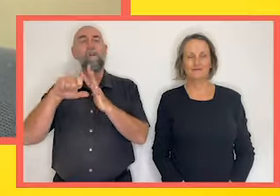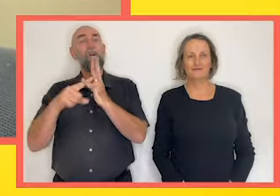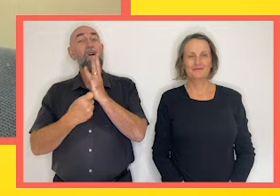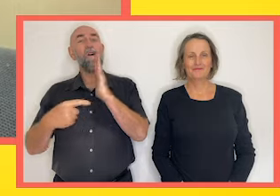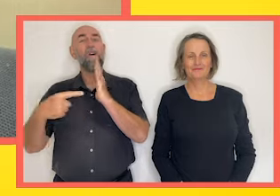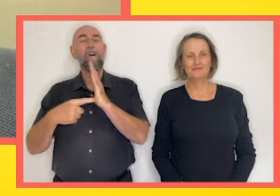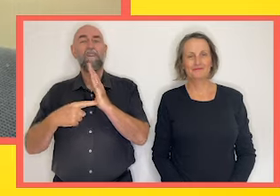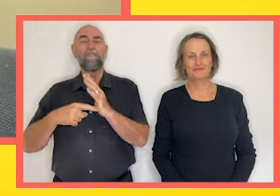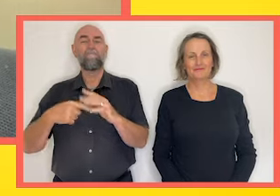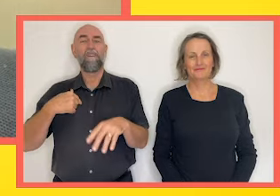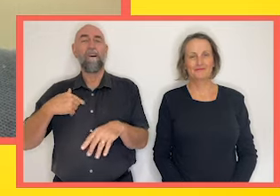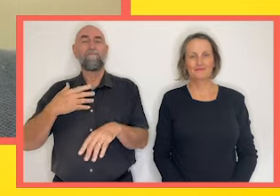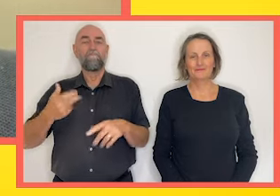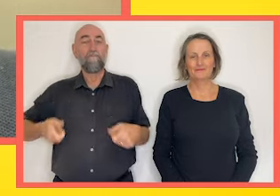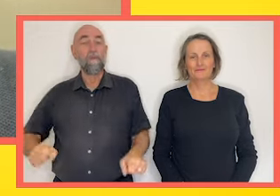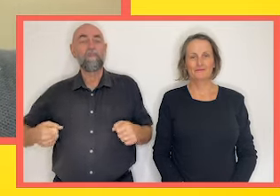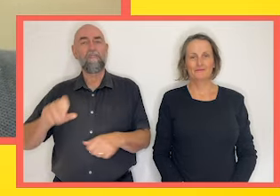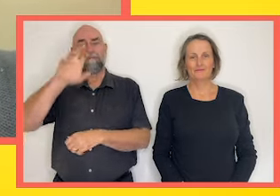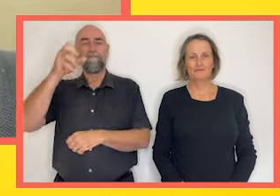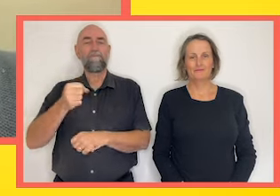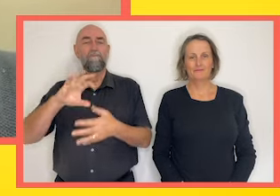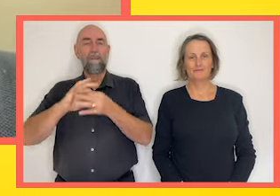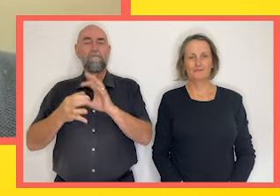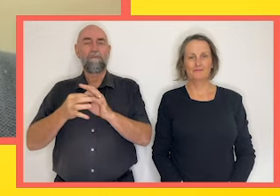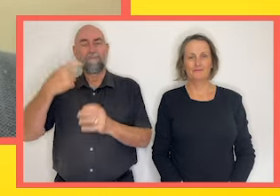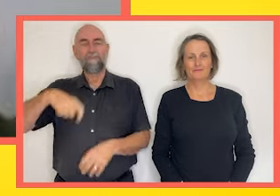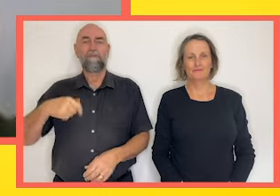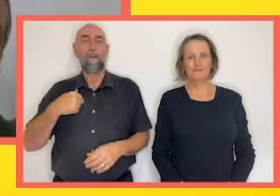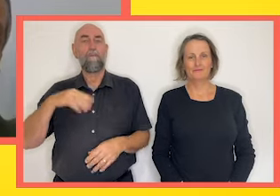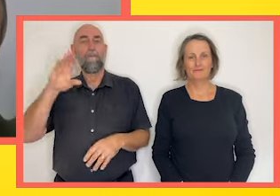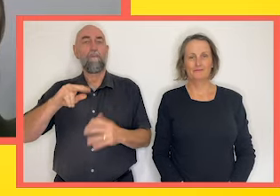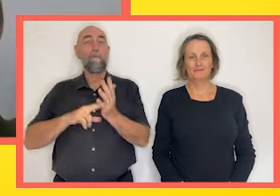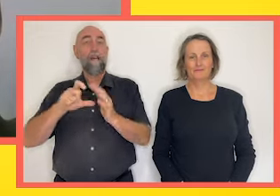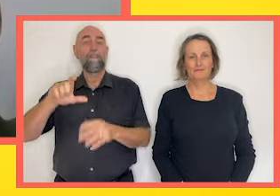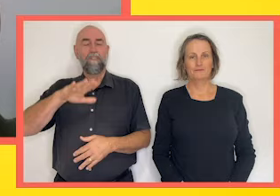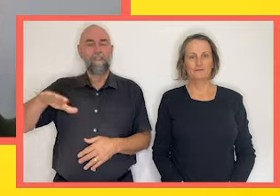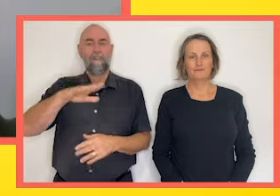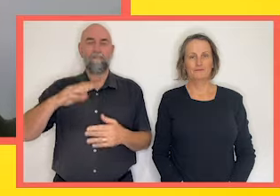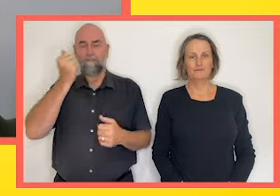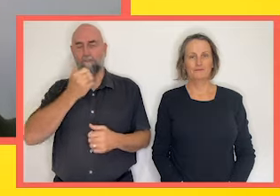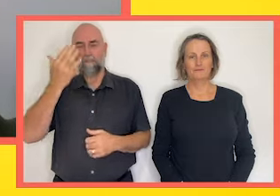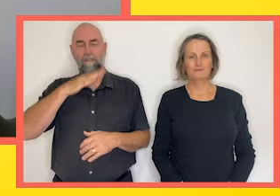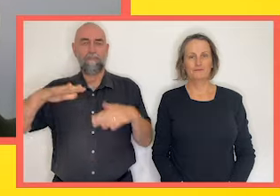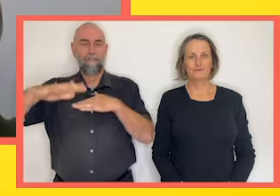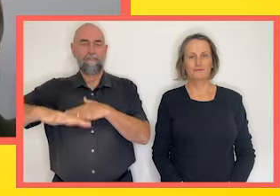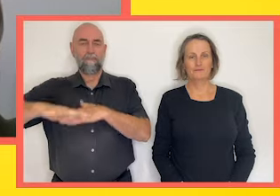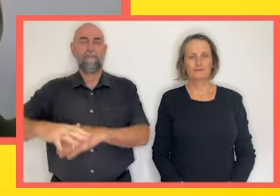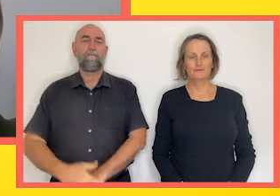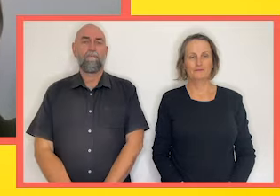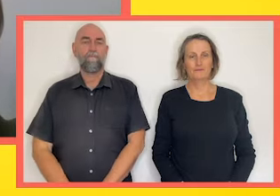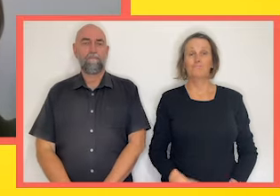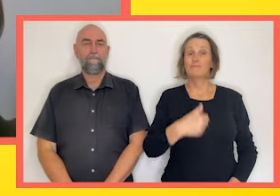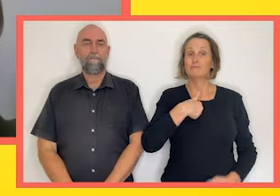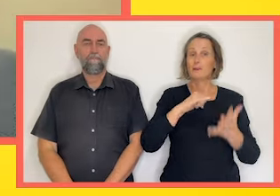Kurt Fearnley, Paralympian, and I'm coming to you from Wabakal country. And I'm Paralympian Sarah Rose, and I'm broadcasting from Guringai